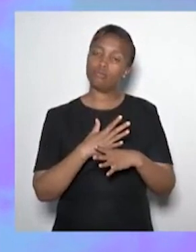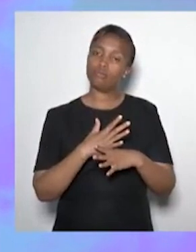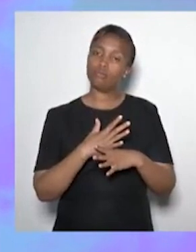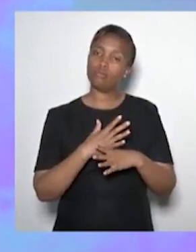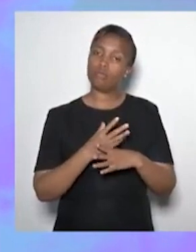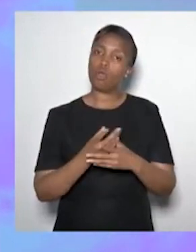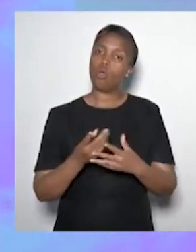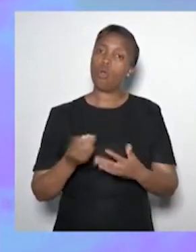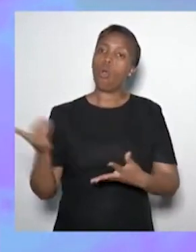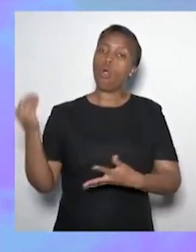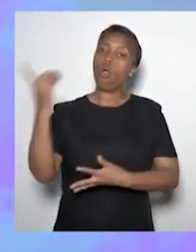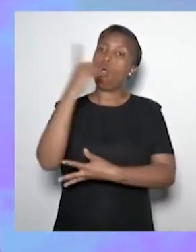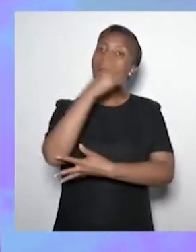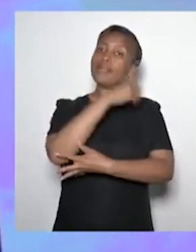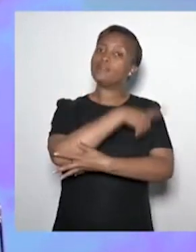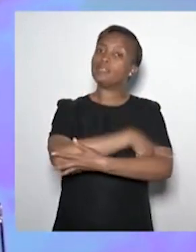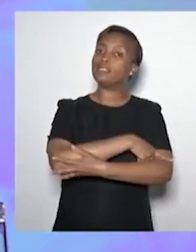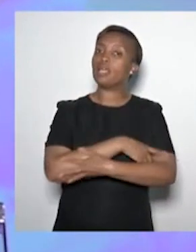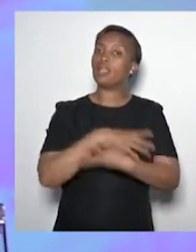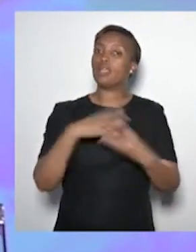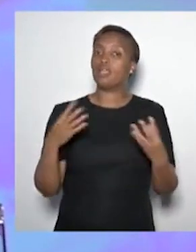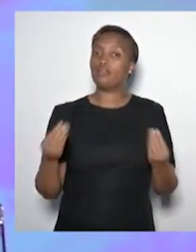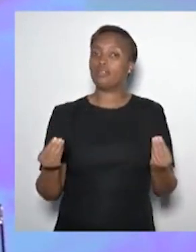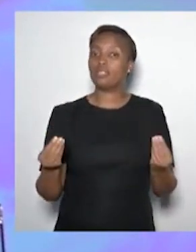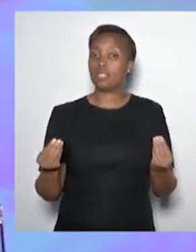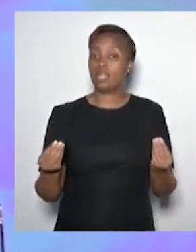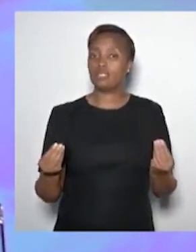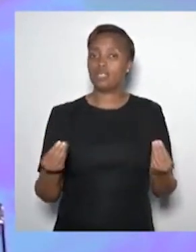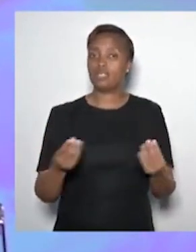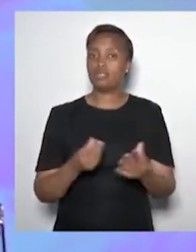while it is still day.